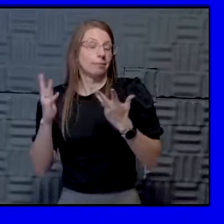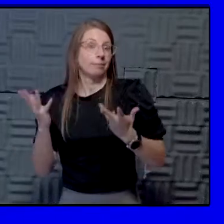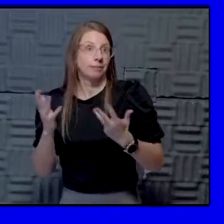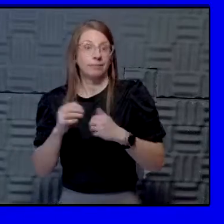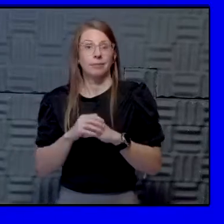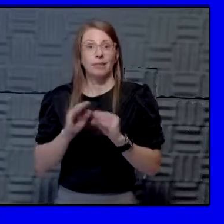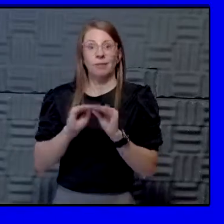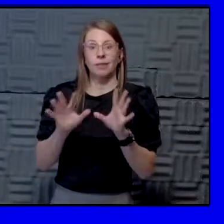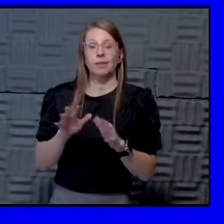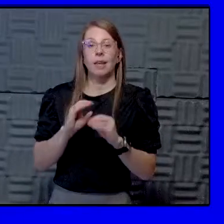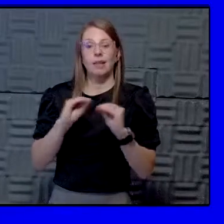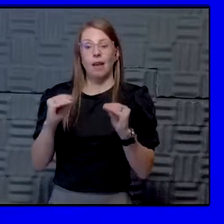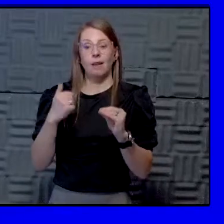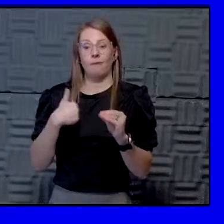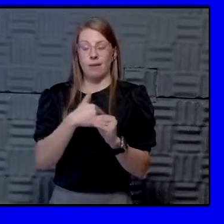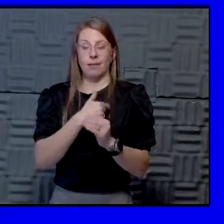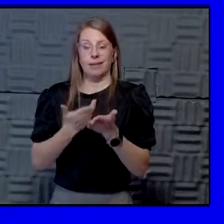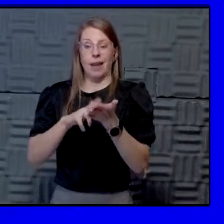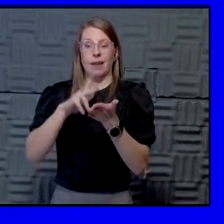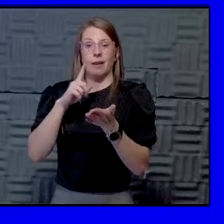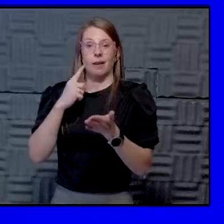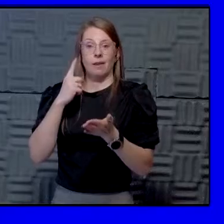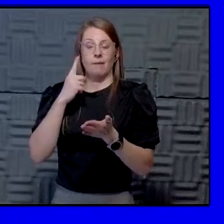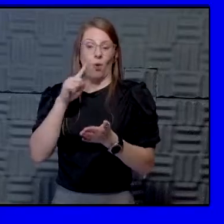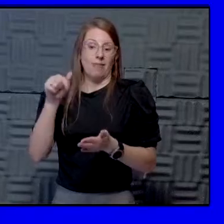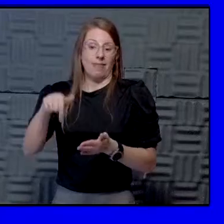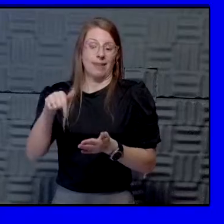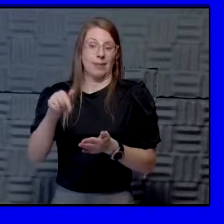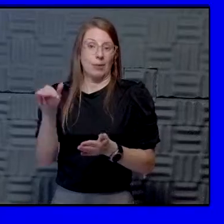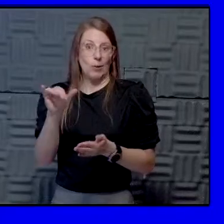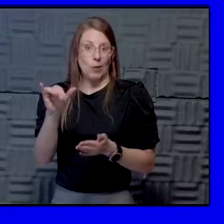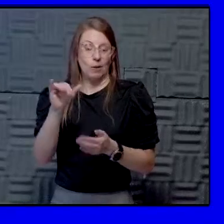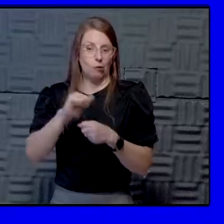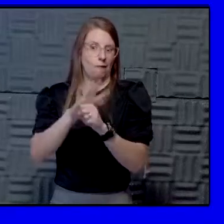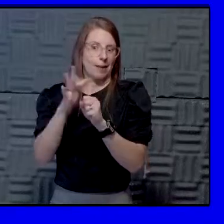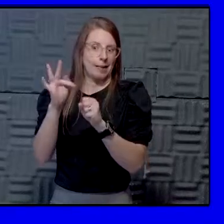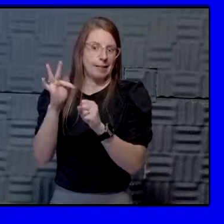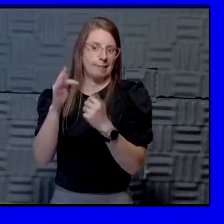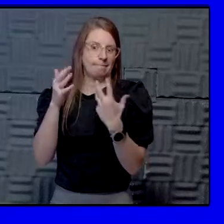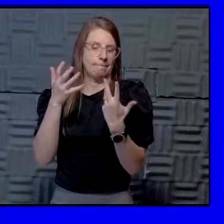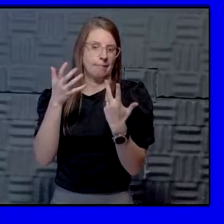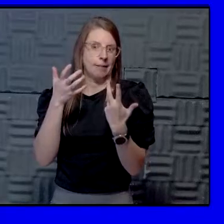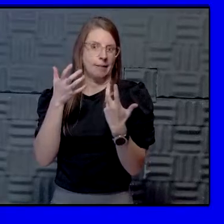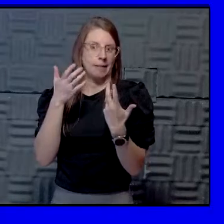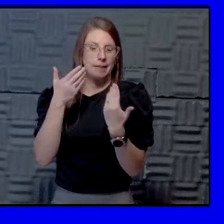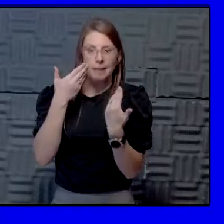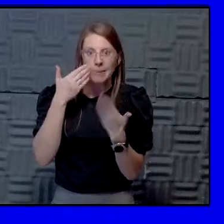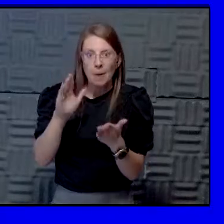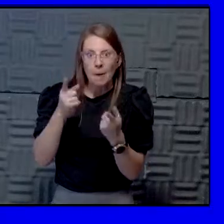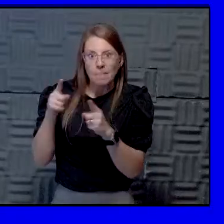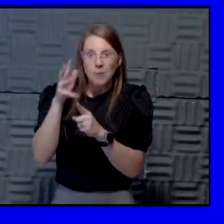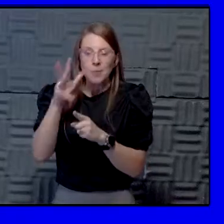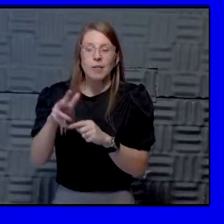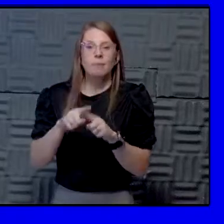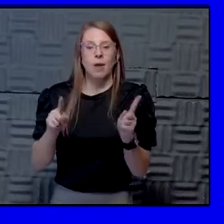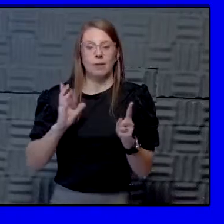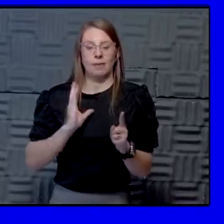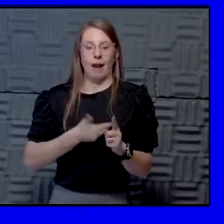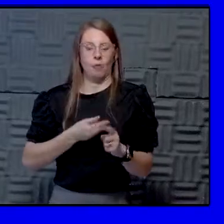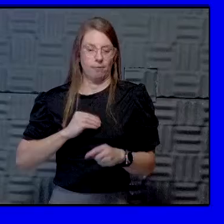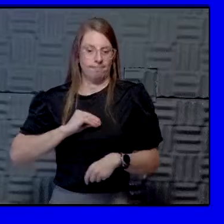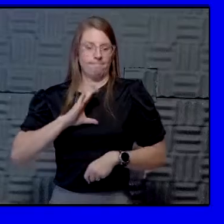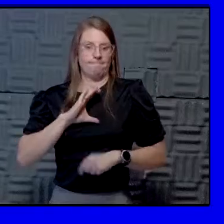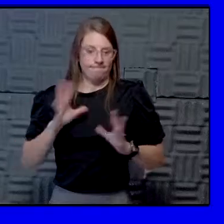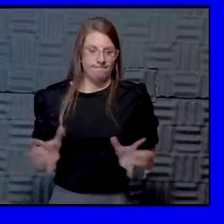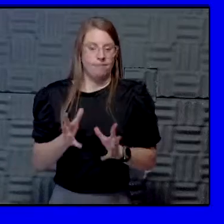all. None of us signed up for this either, but it's been a good experience, and our morale continues to be pretty high